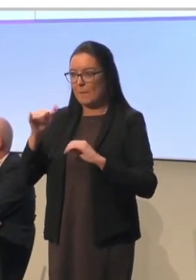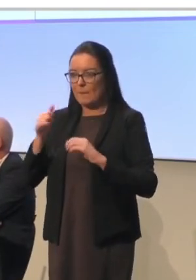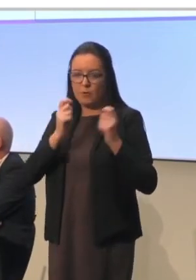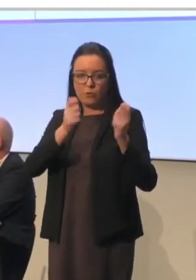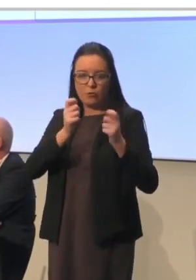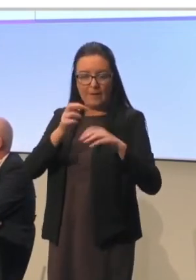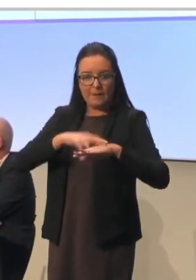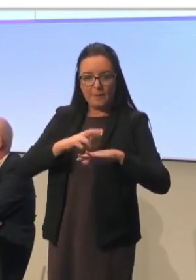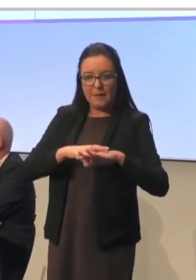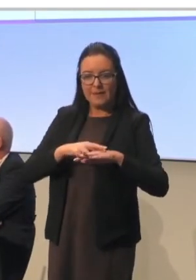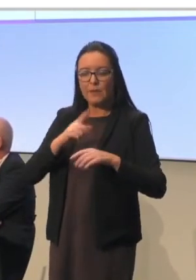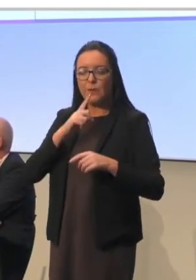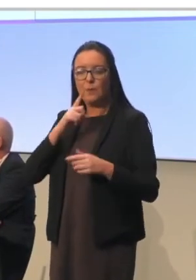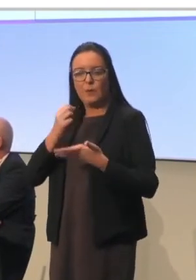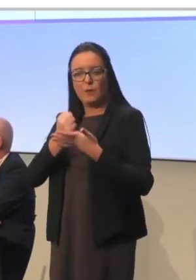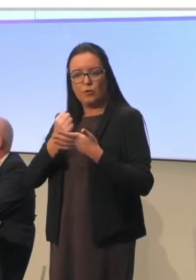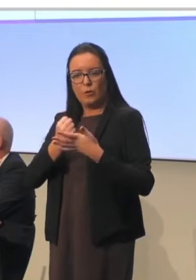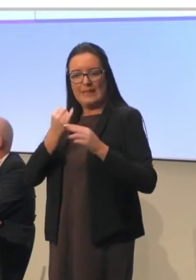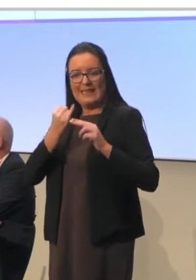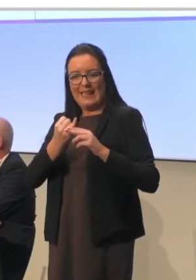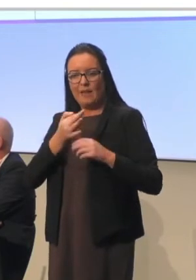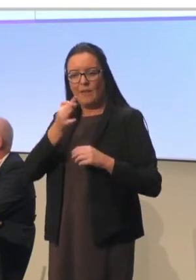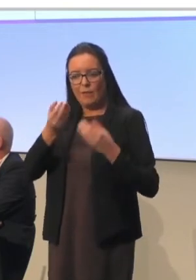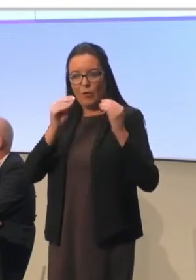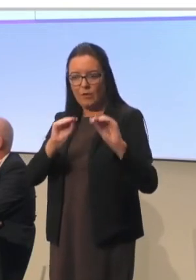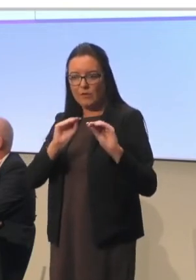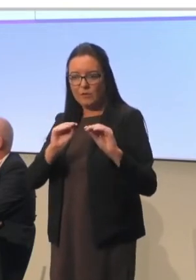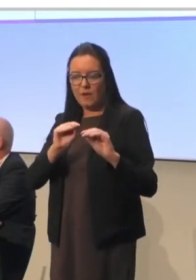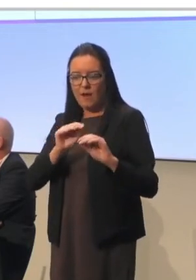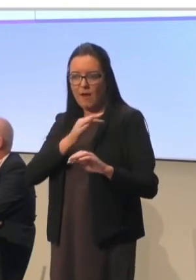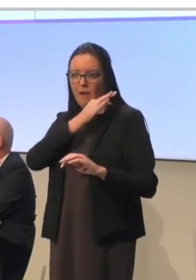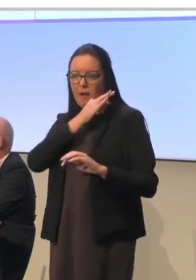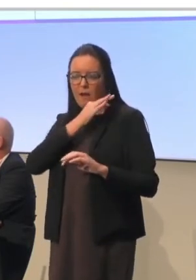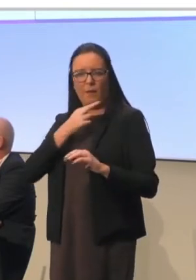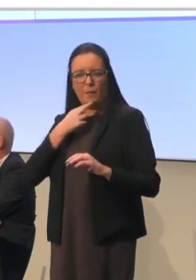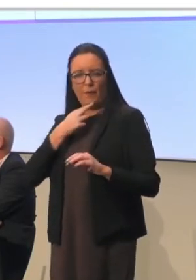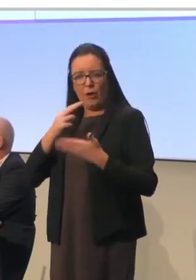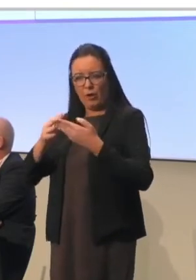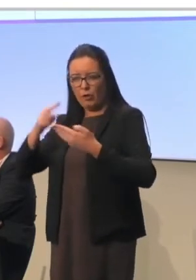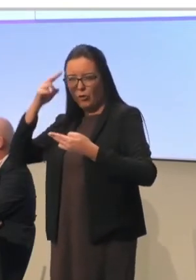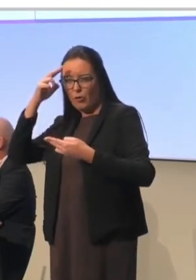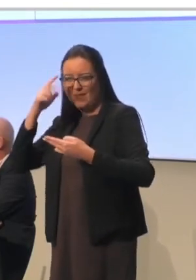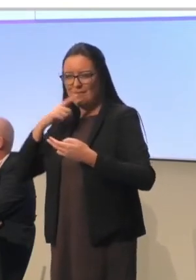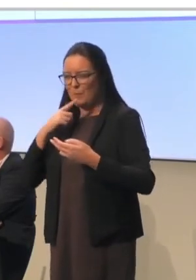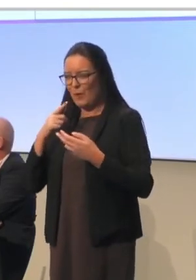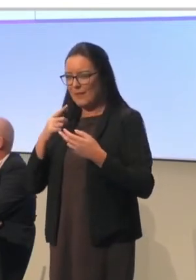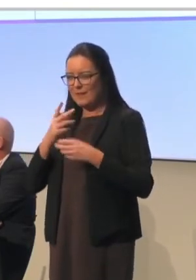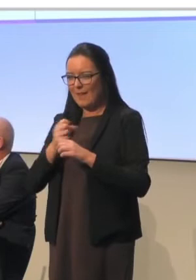students who were now in further education and were like, God, I think I would have preferred to go to university, but it was never presented to me as an option.